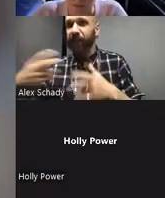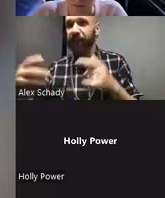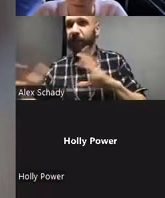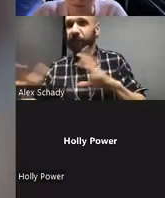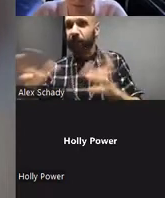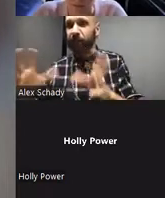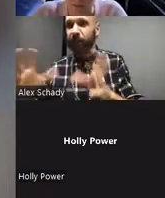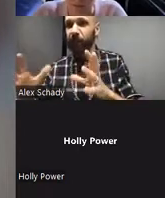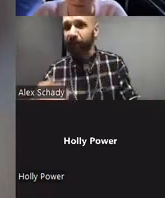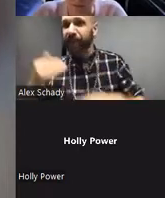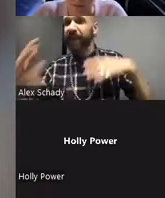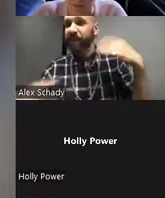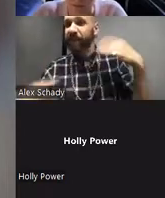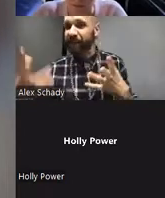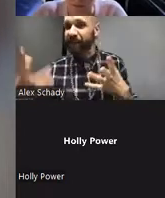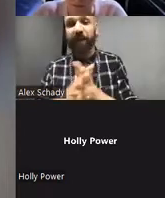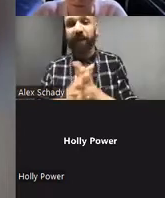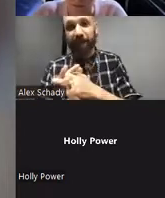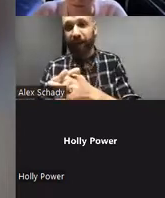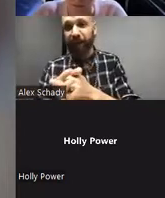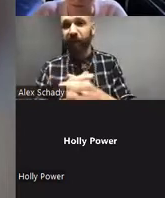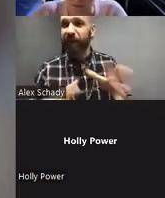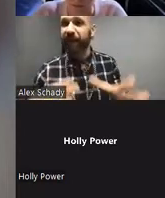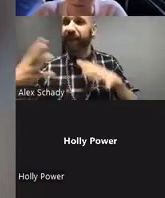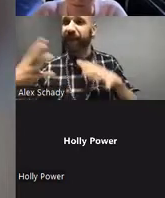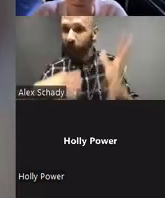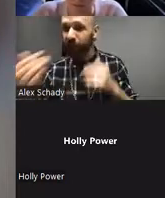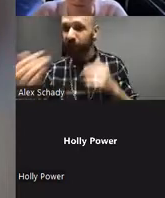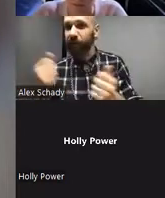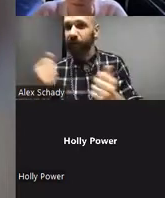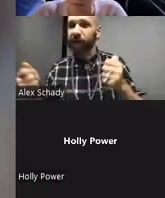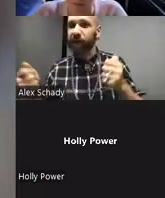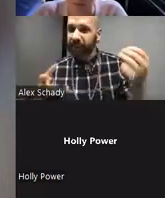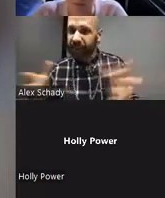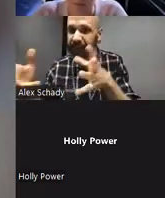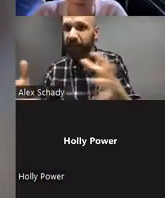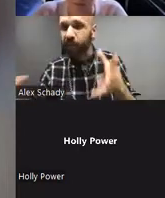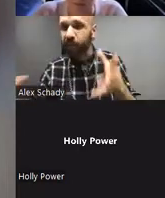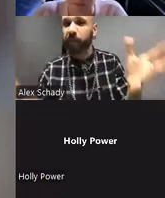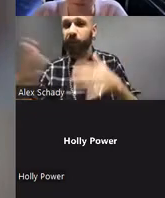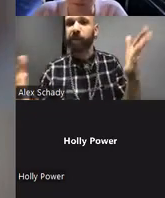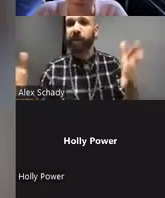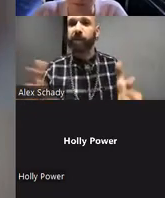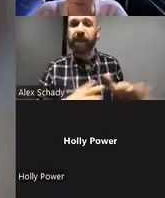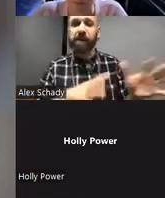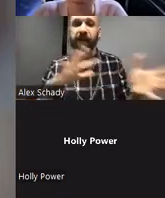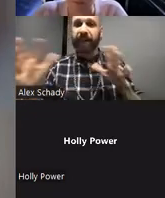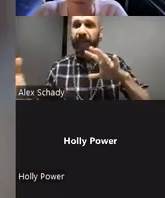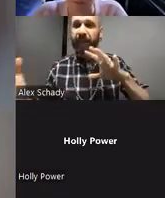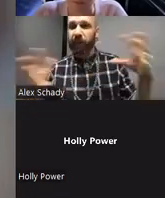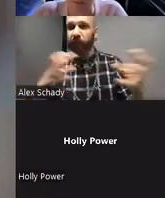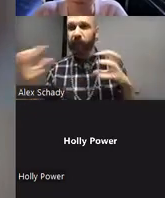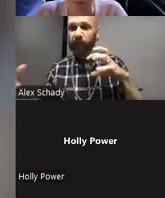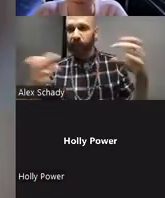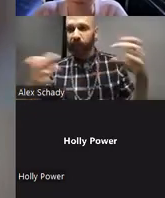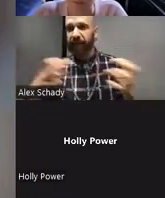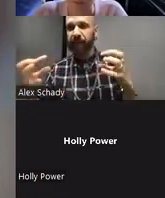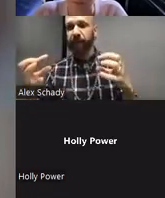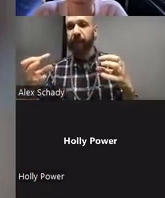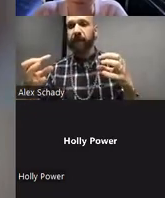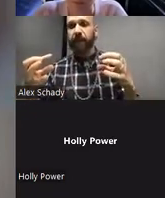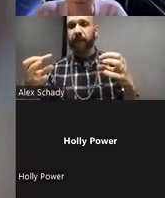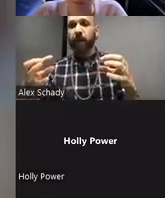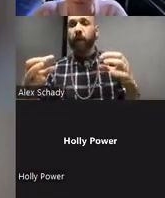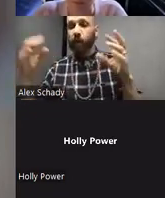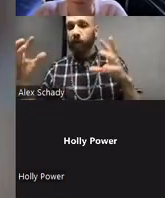critics for the students' work. So they in a very kind way, but they talked to the students about things, extend them, push them a little bit. And so there was a real sense